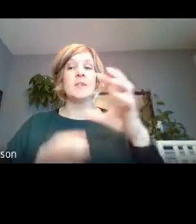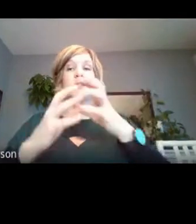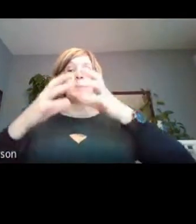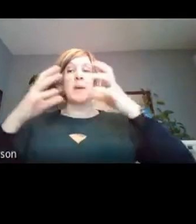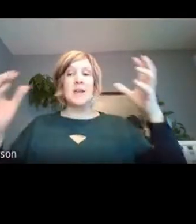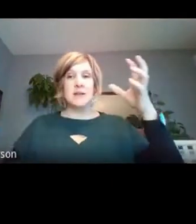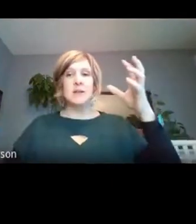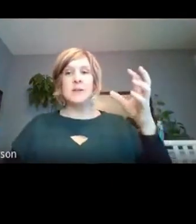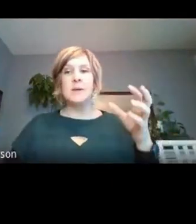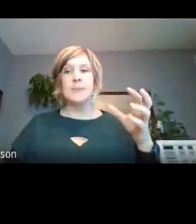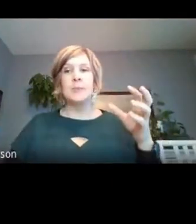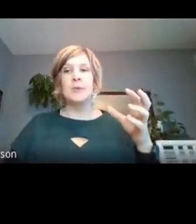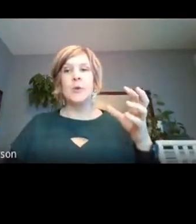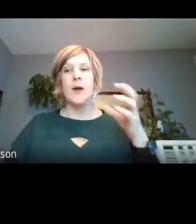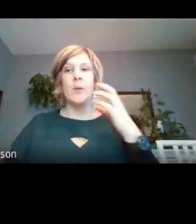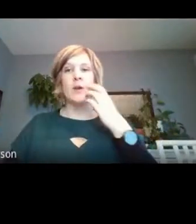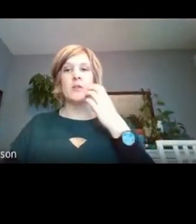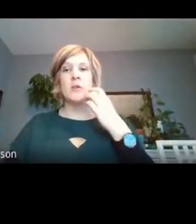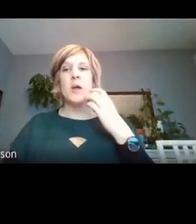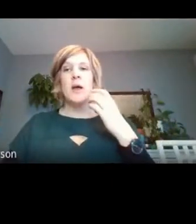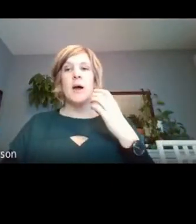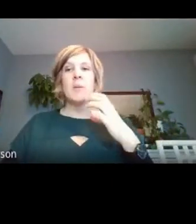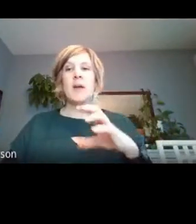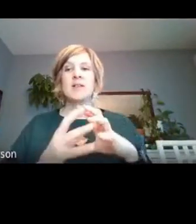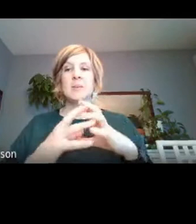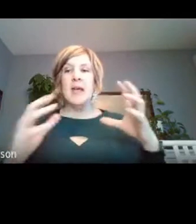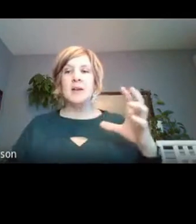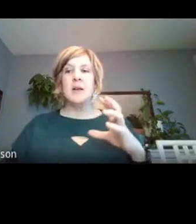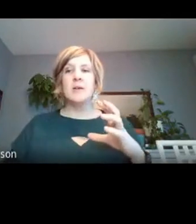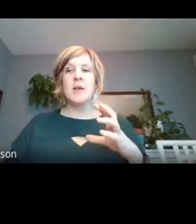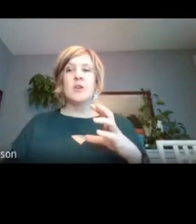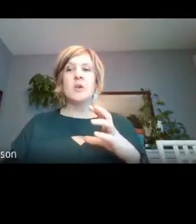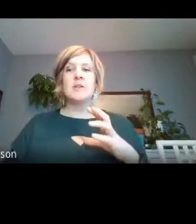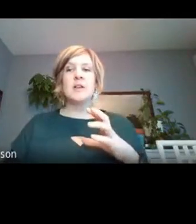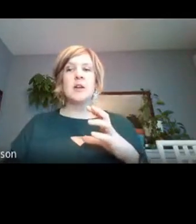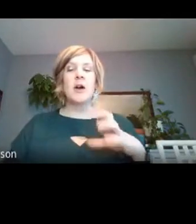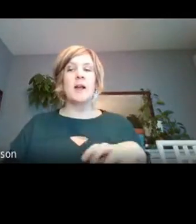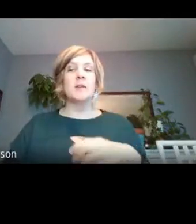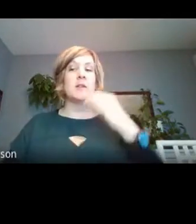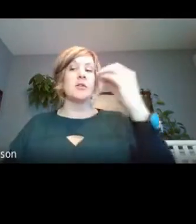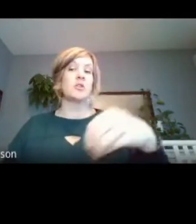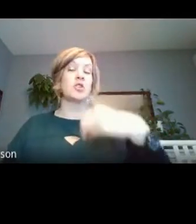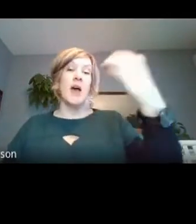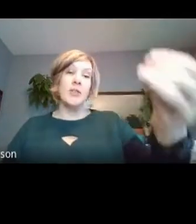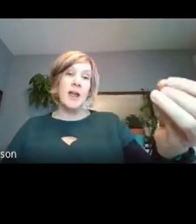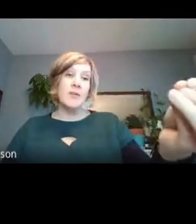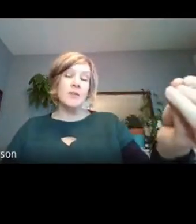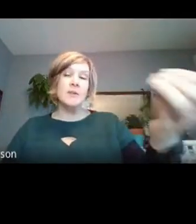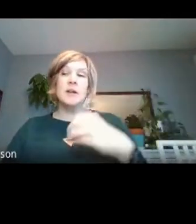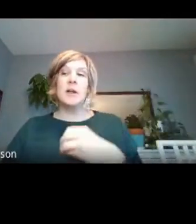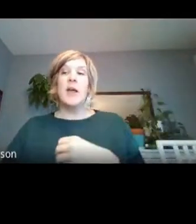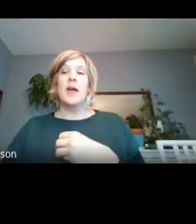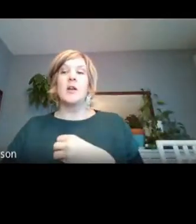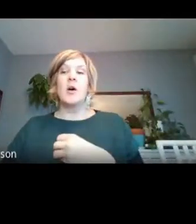again if it's expanded so if i wanted to um expand this you can see here i can see that there's chat that i